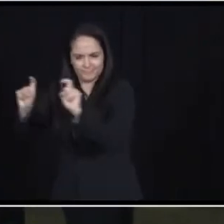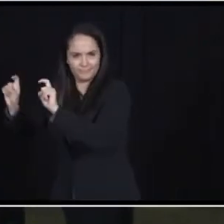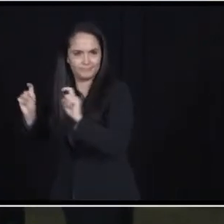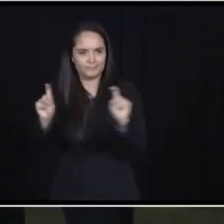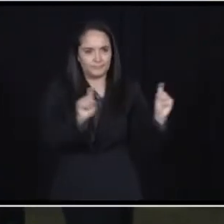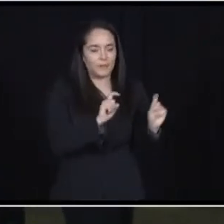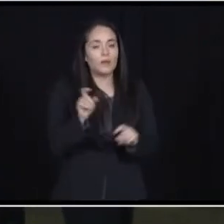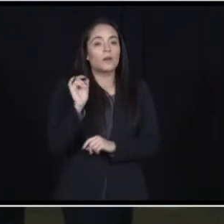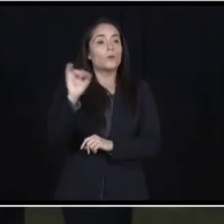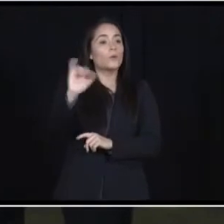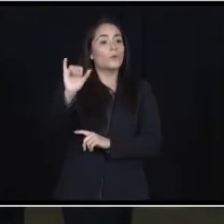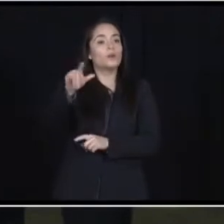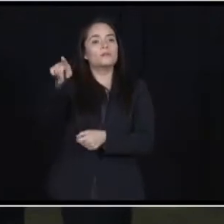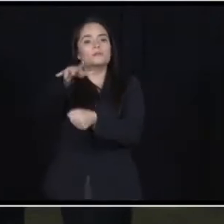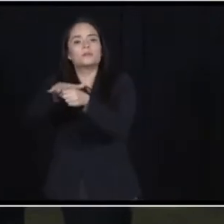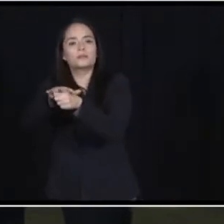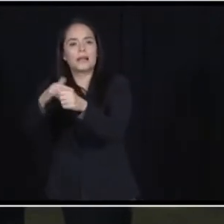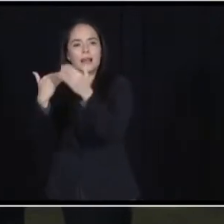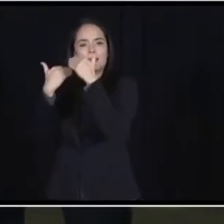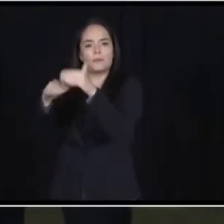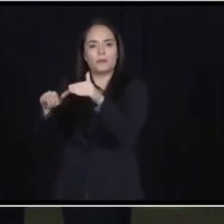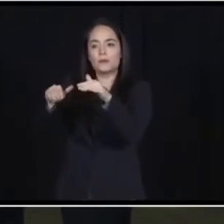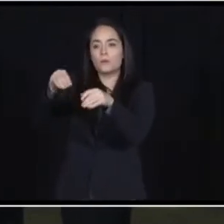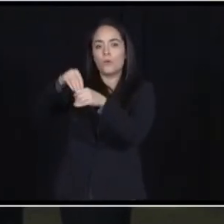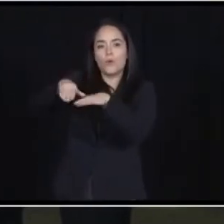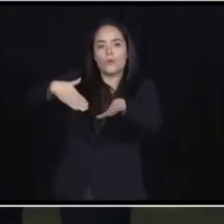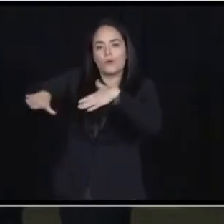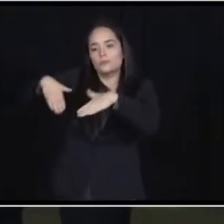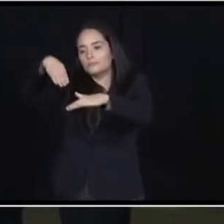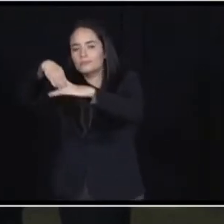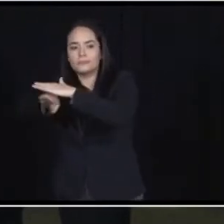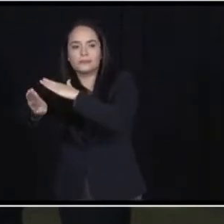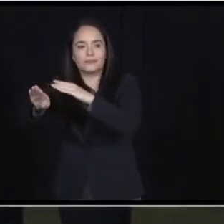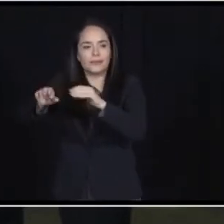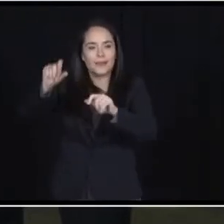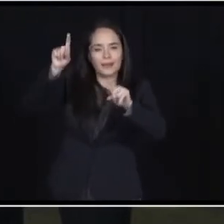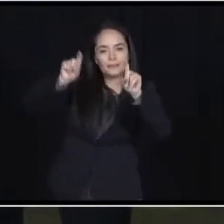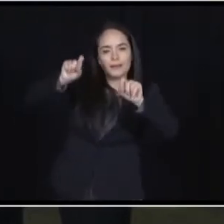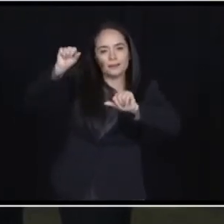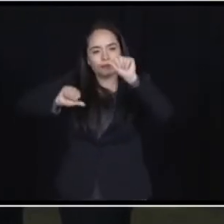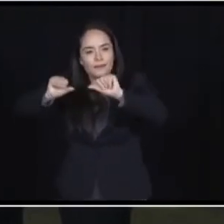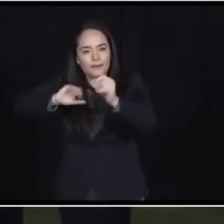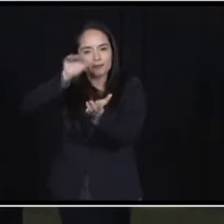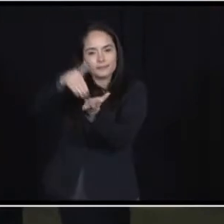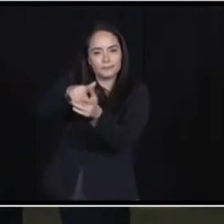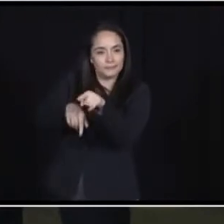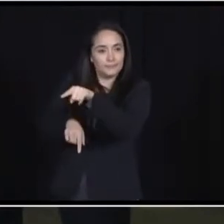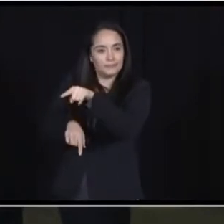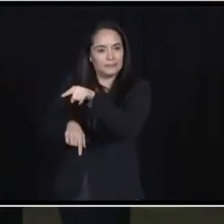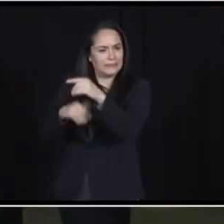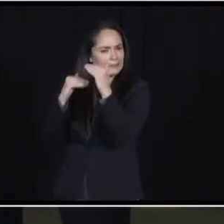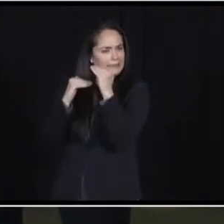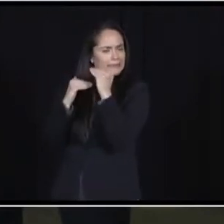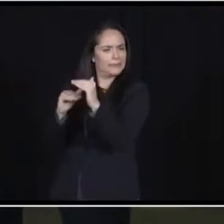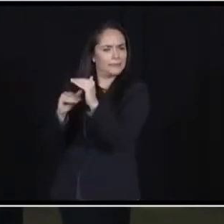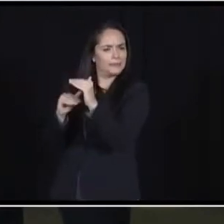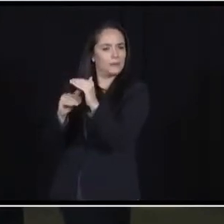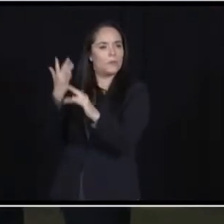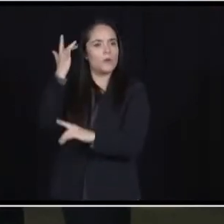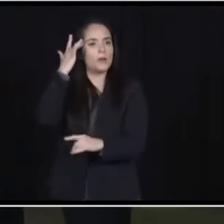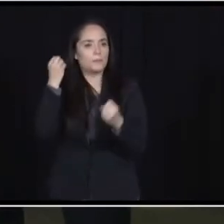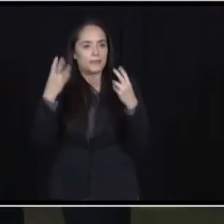walk-ins at assessment centers because in some neighborhoods there may be language or other difficulties. Maybe people don't have a computer, they can't go online